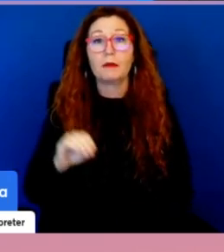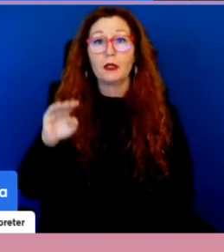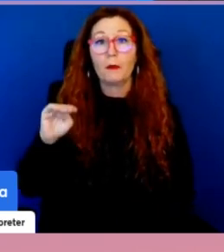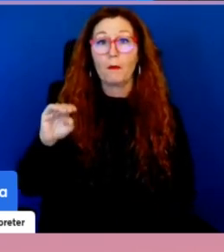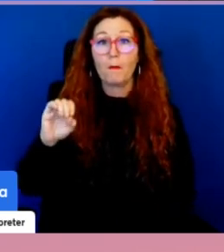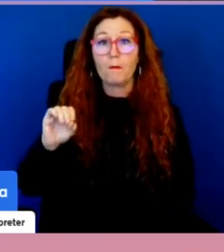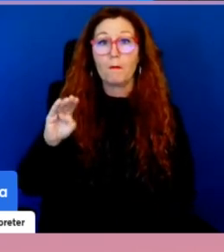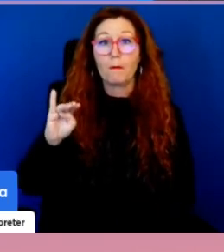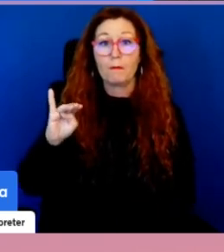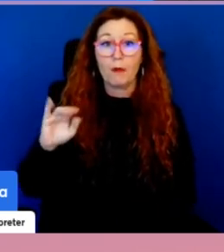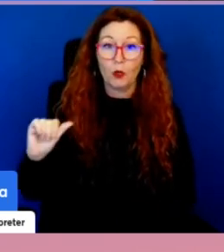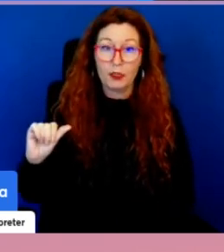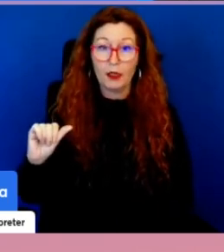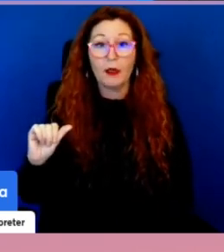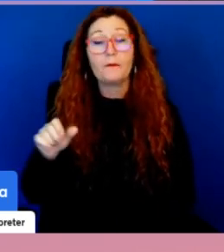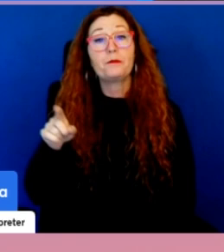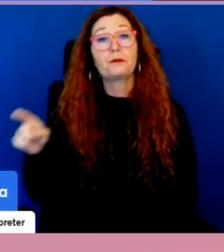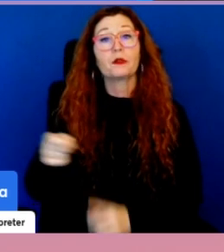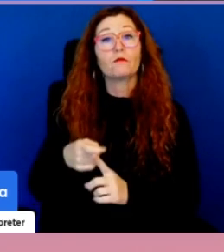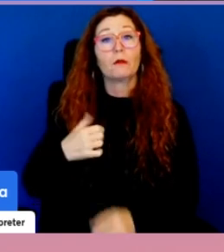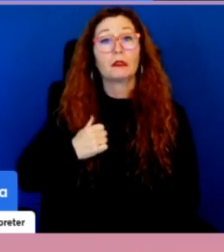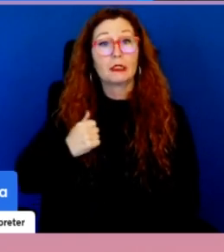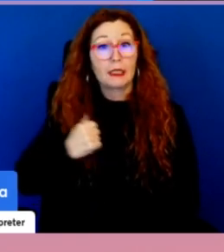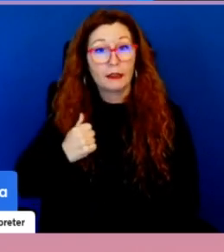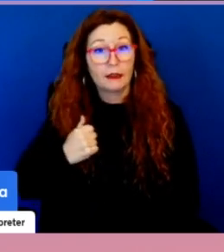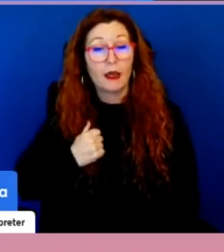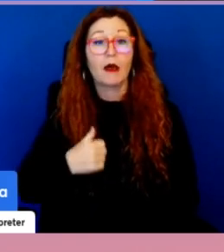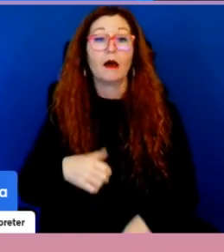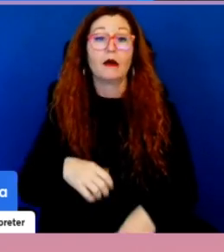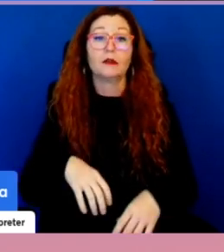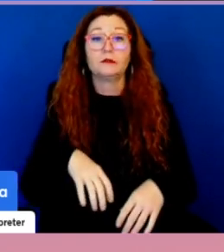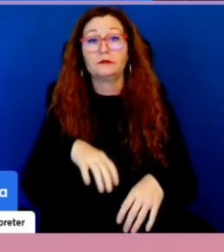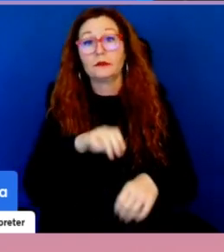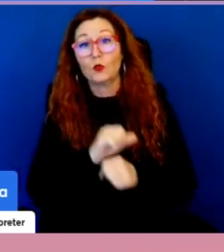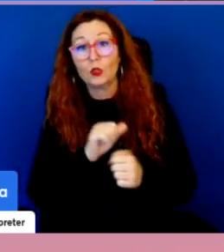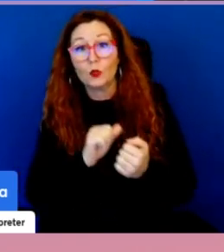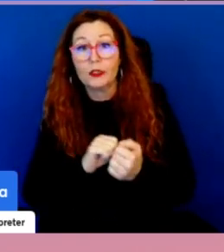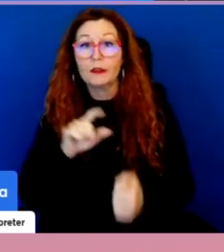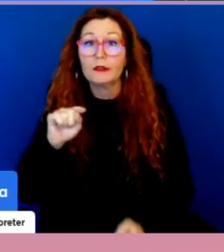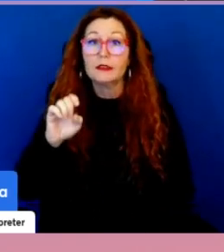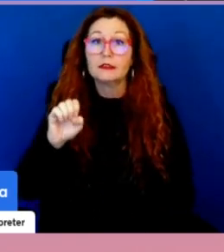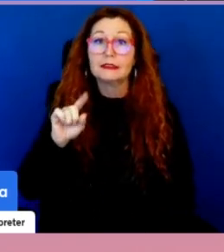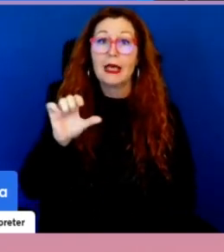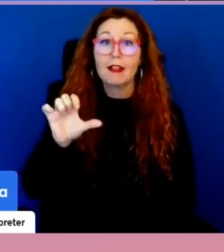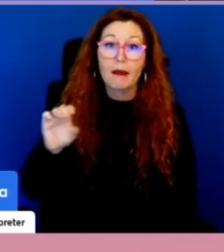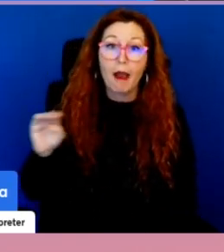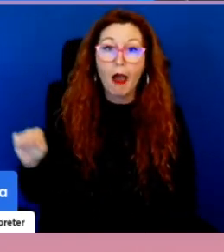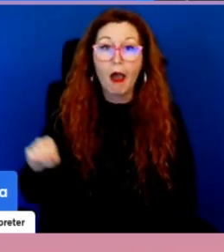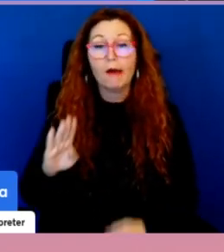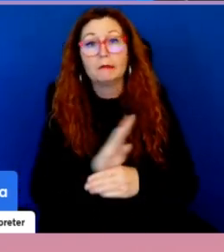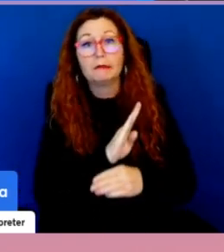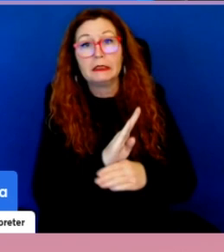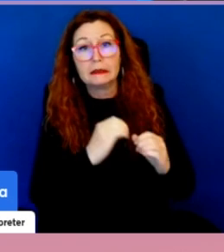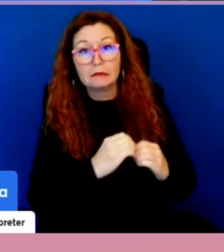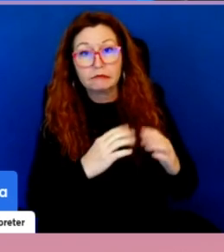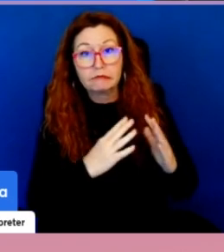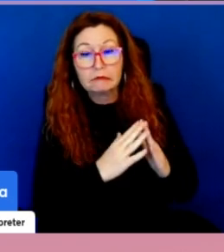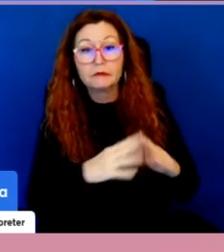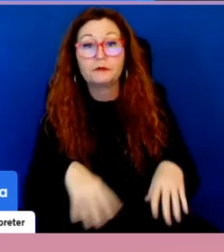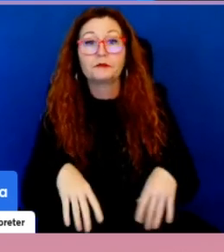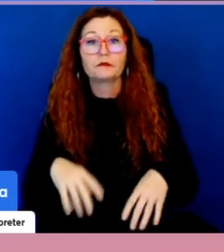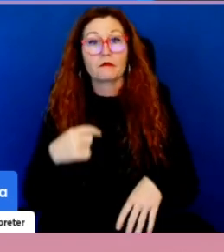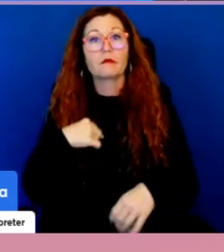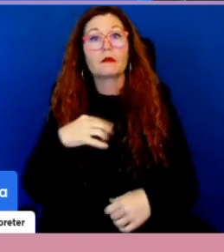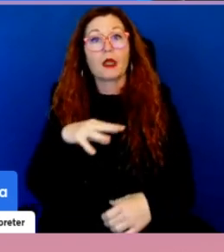integrator based out of Atlanta, Canada, operating with companies in telecom, healthcare, and enterprise. Personally, I've been part of the